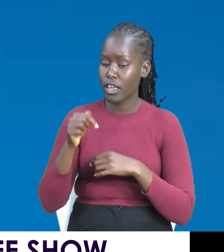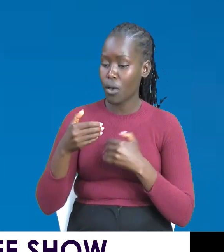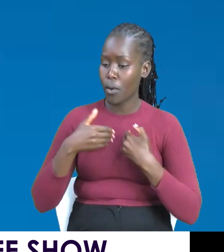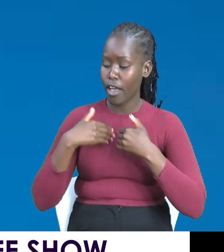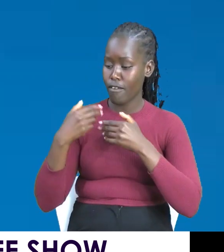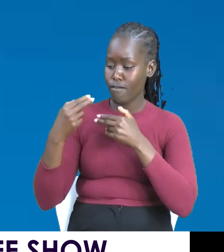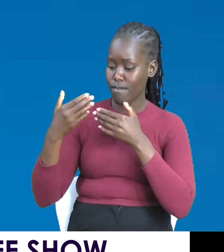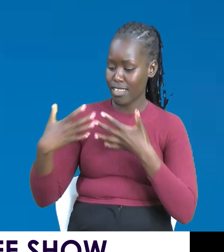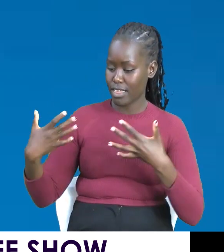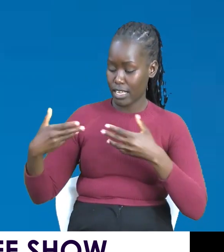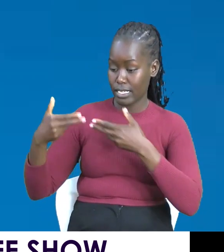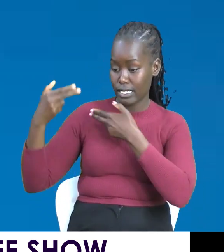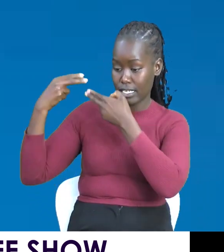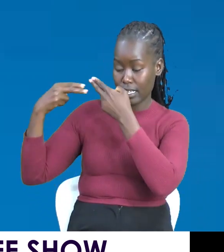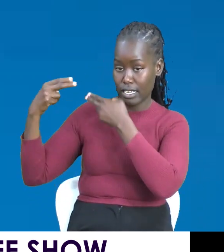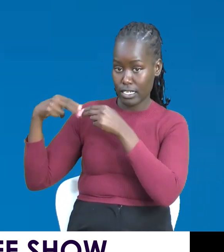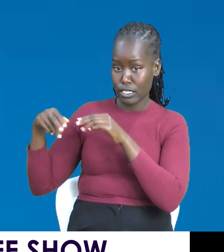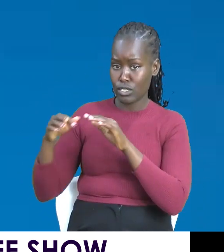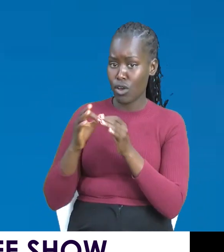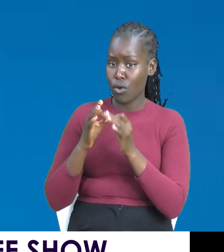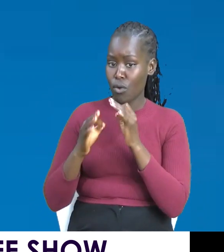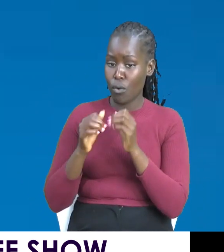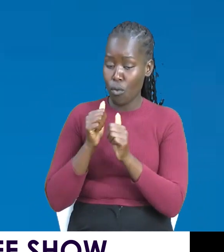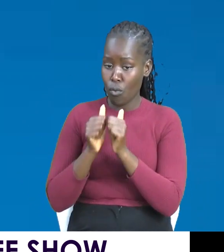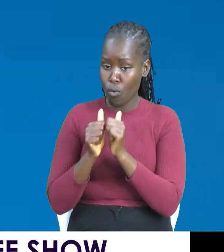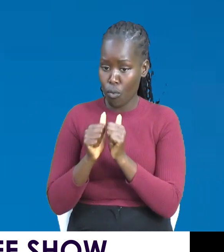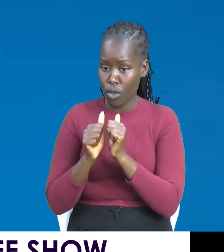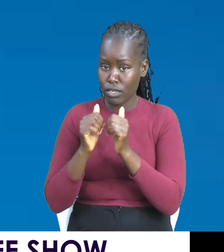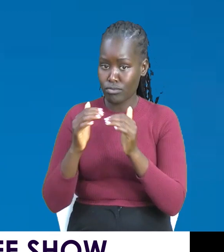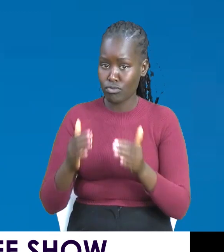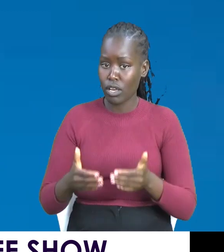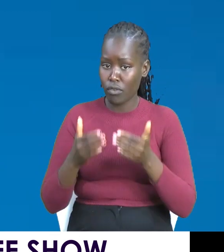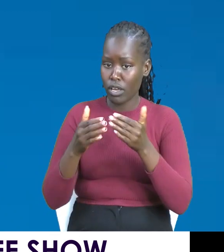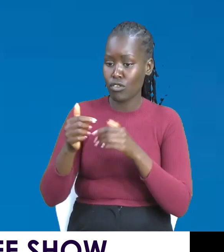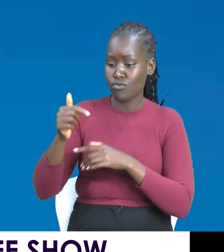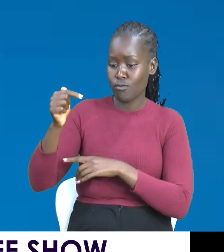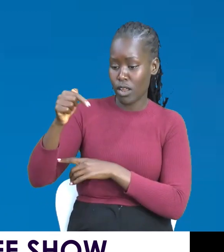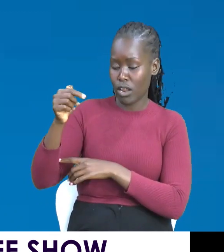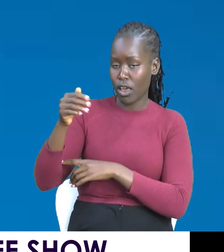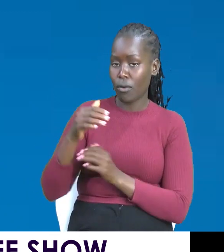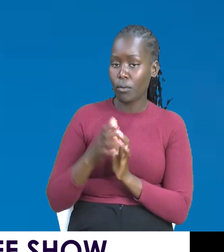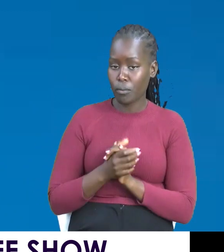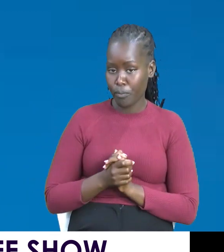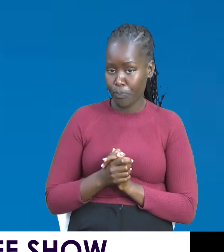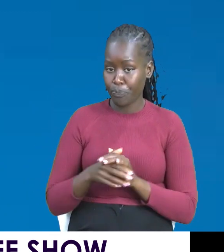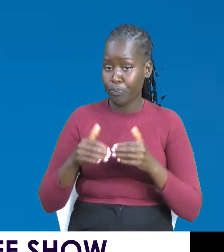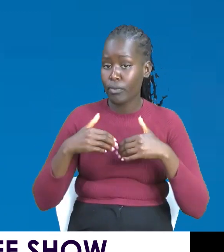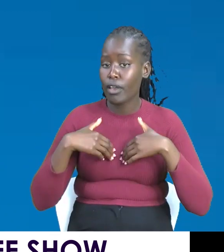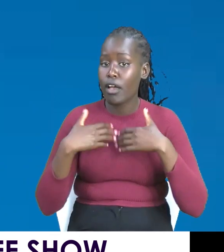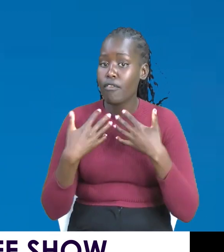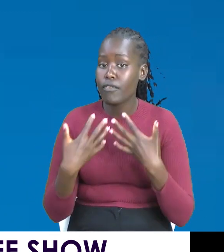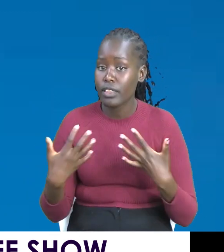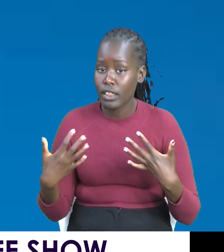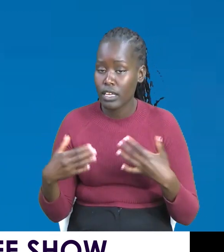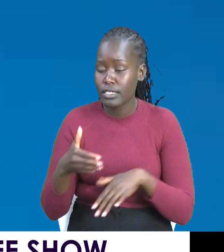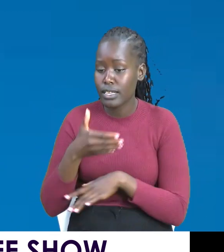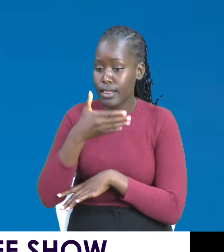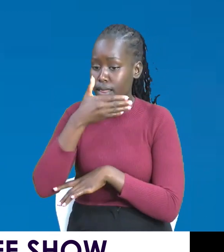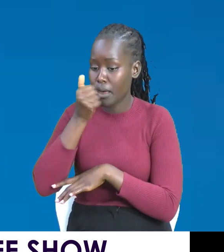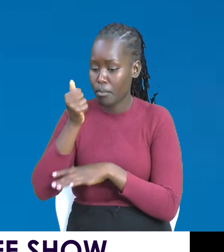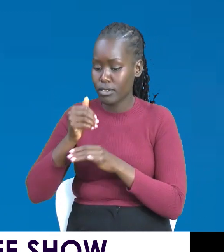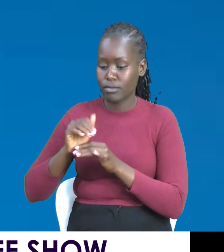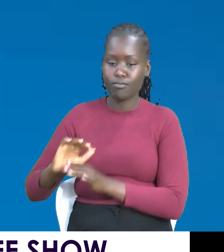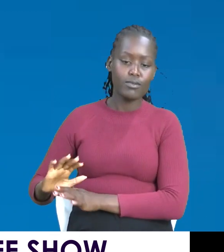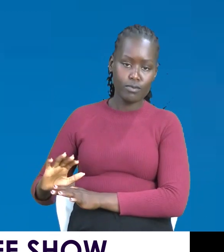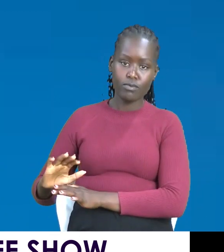history that should not be birthed into the present. Did you know that? There are things that are better left into